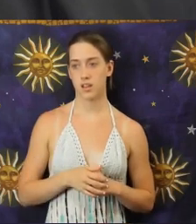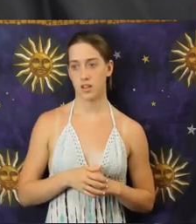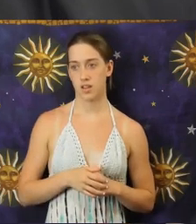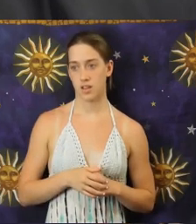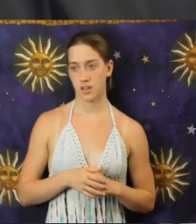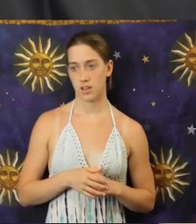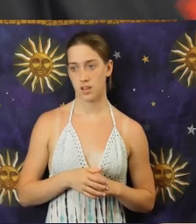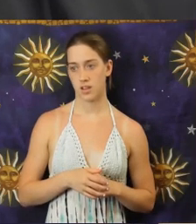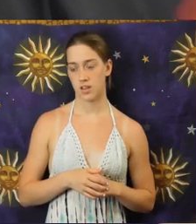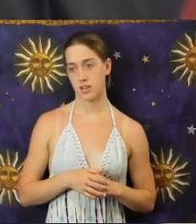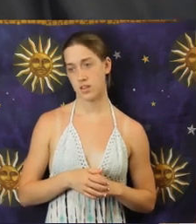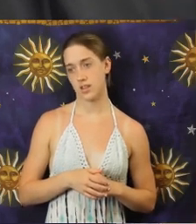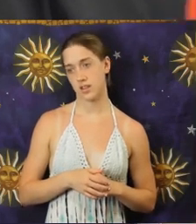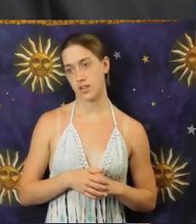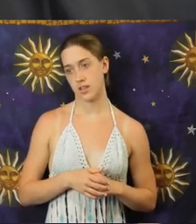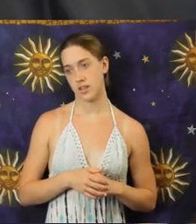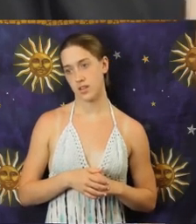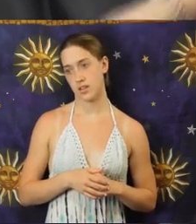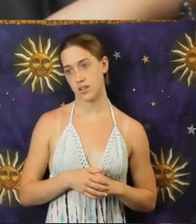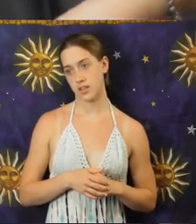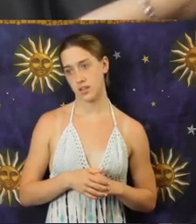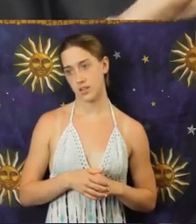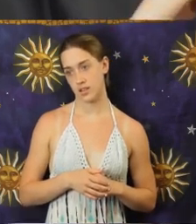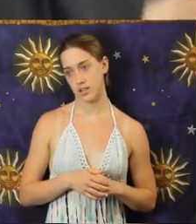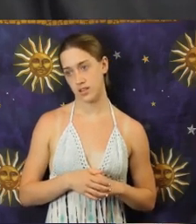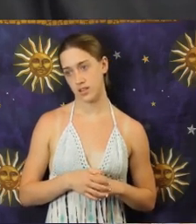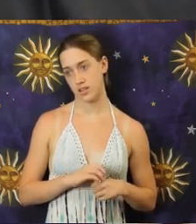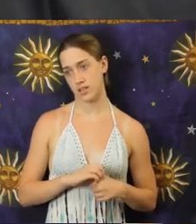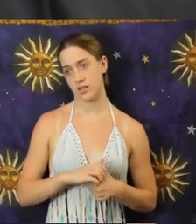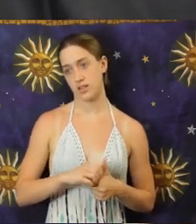Cool. Now it's gonna dry.